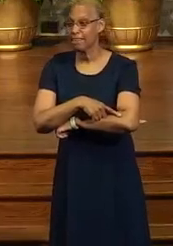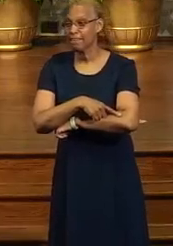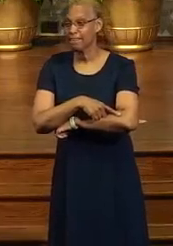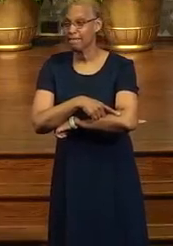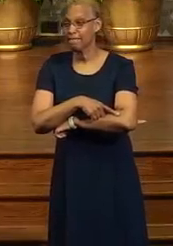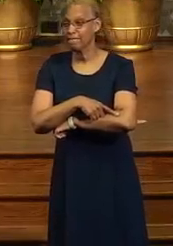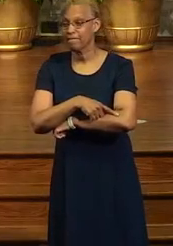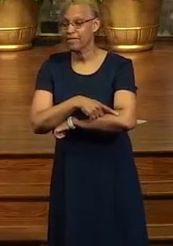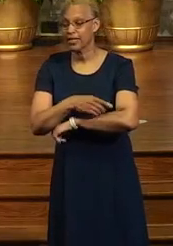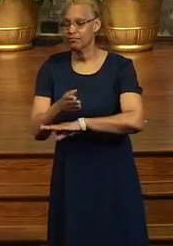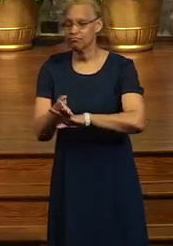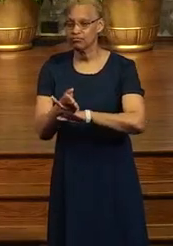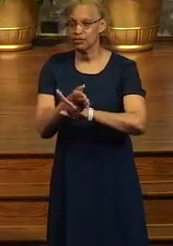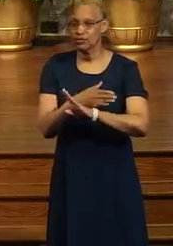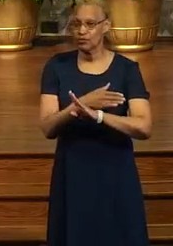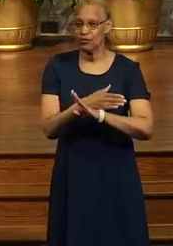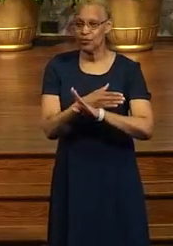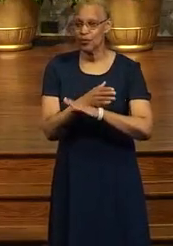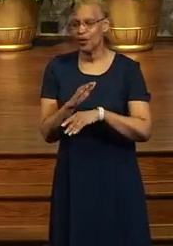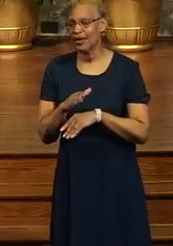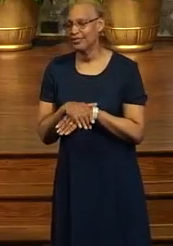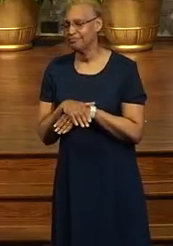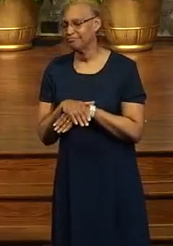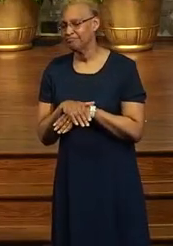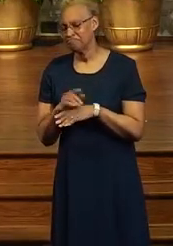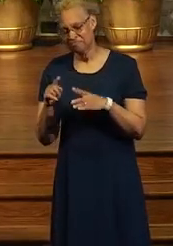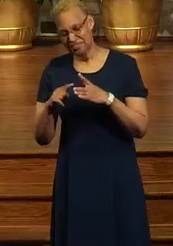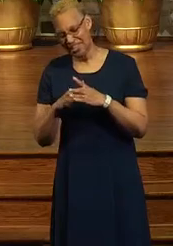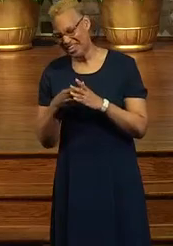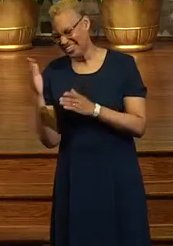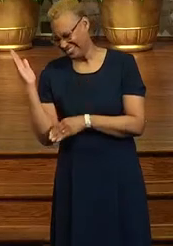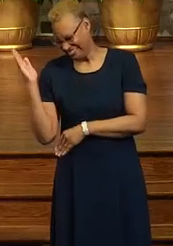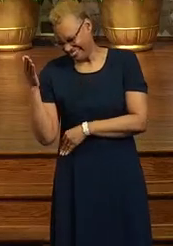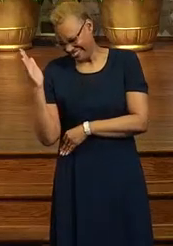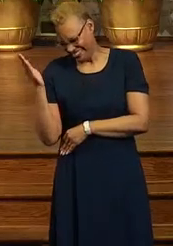Before I begin my theological discourse,